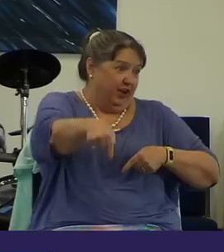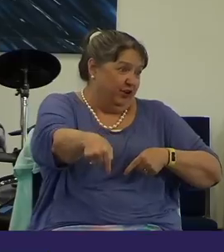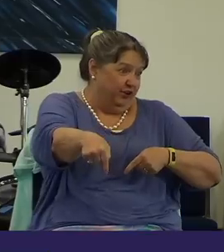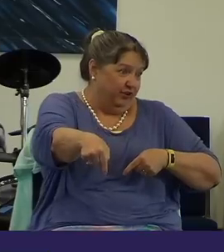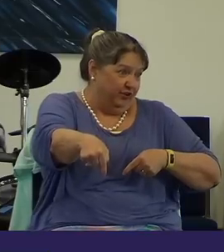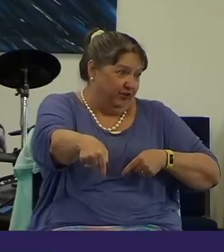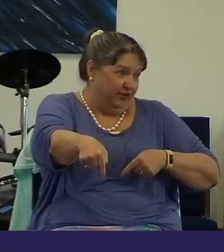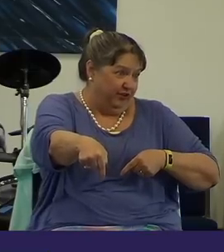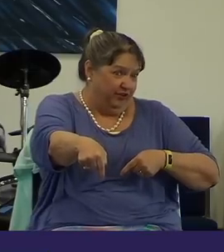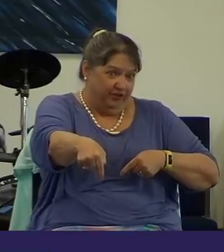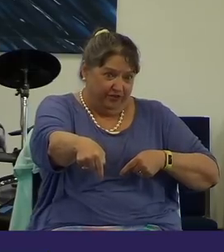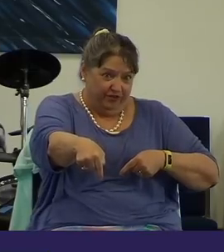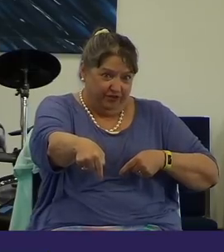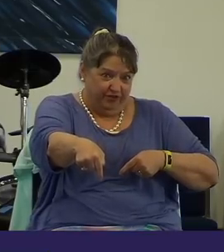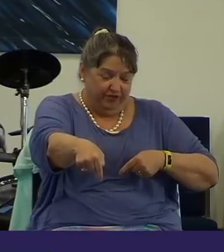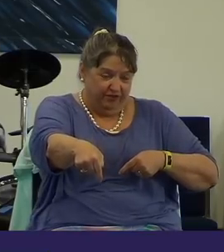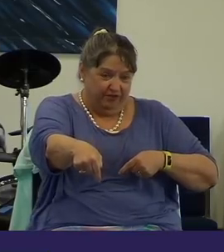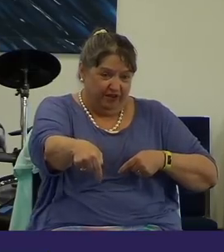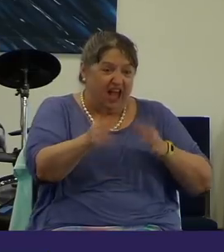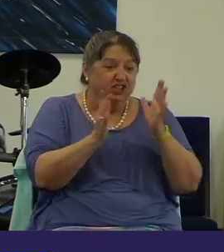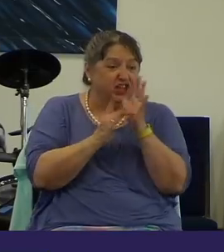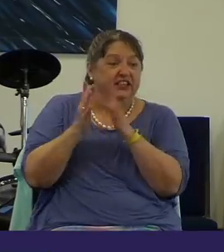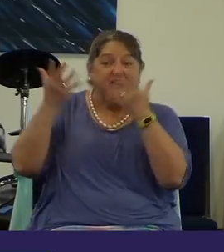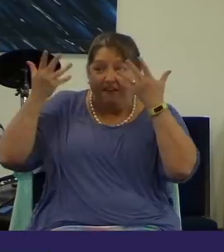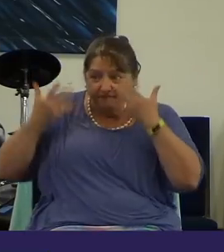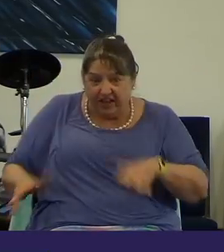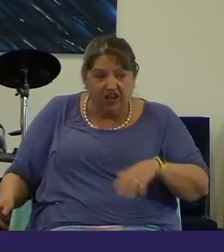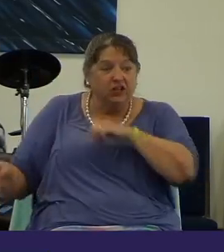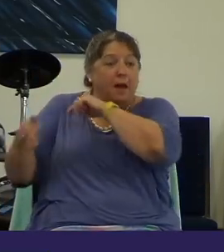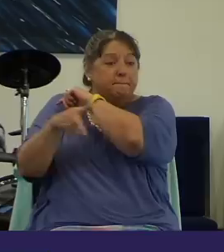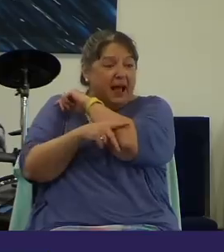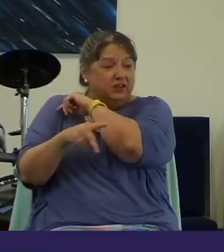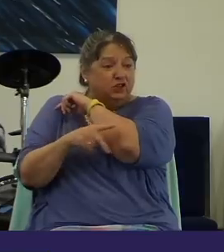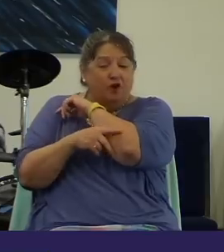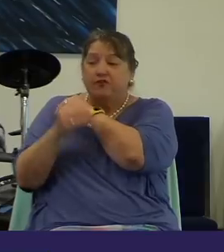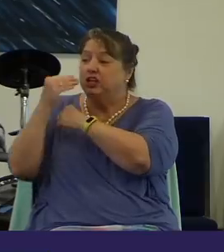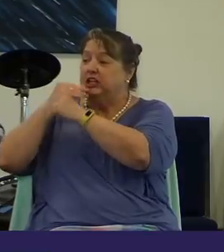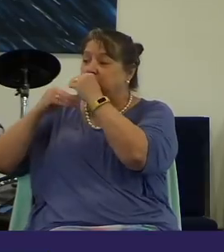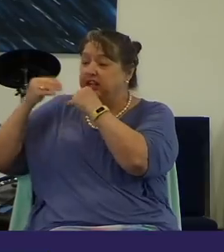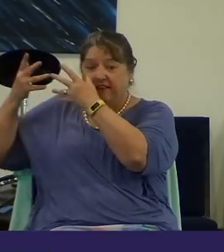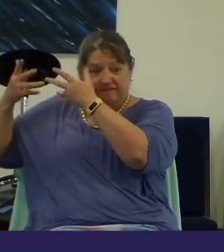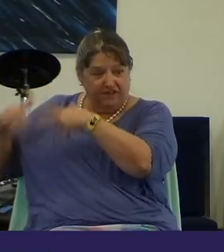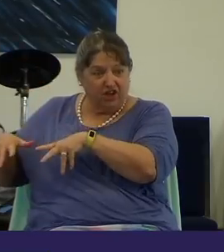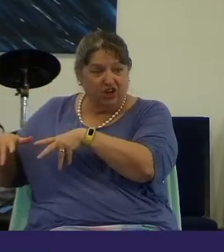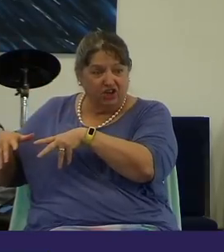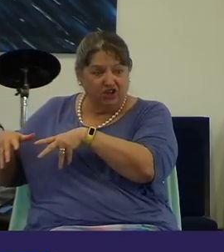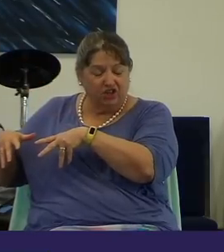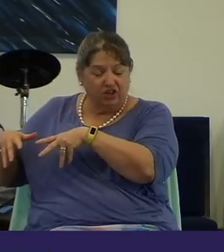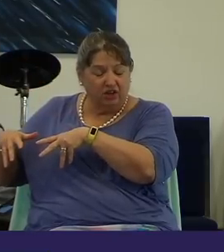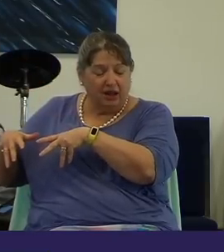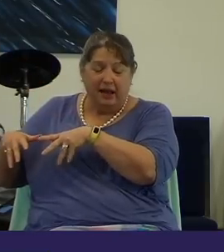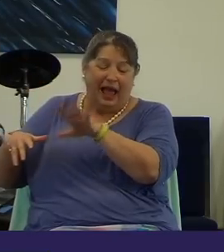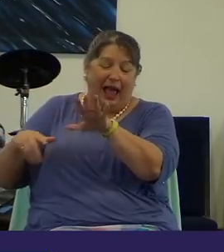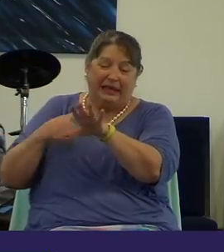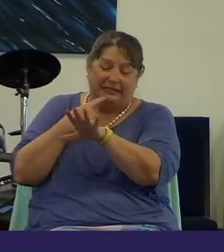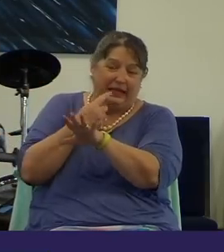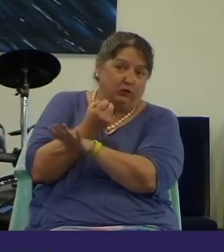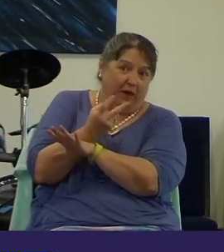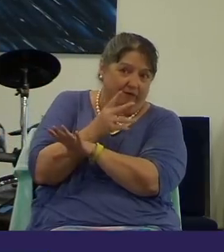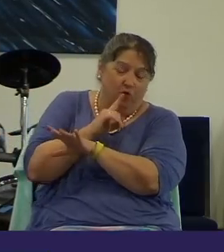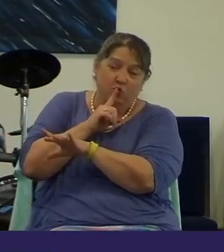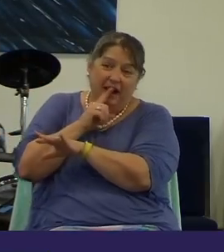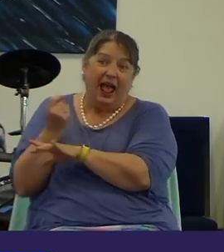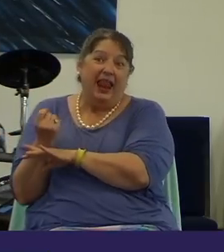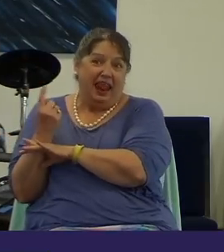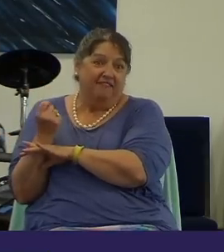Jesus has his Passover time. He celebrates the Passover with the disciples, and from there they go over to the Garden